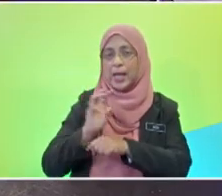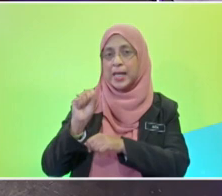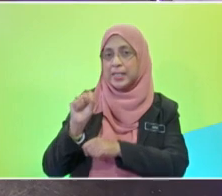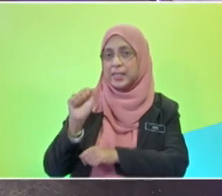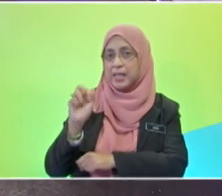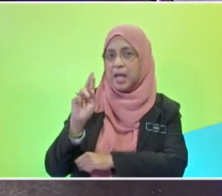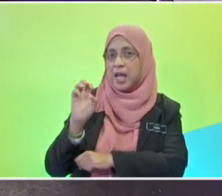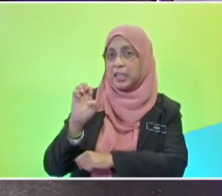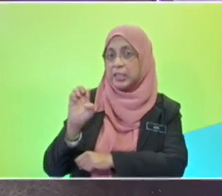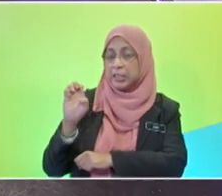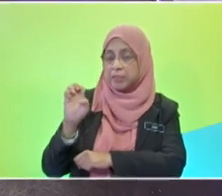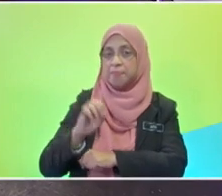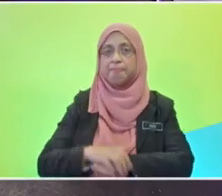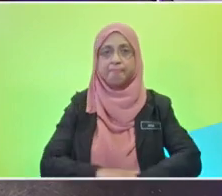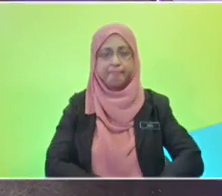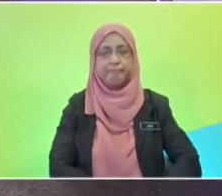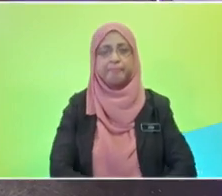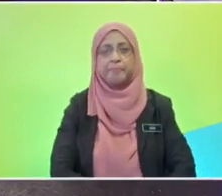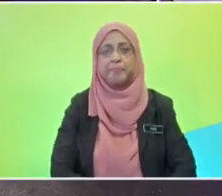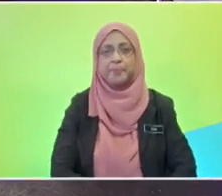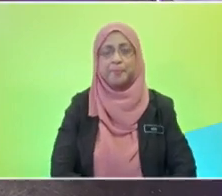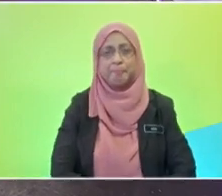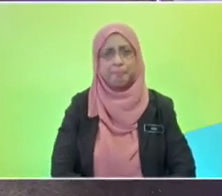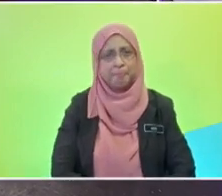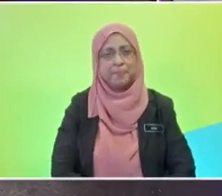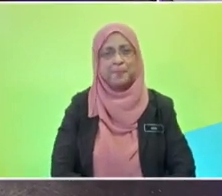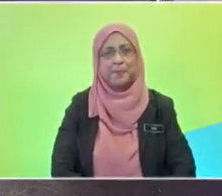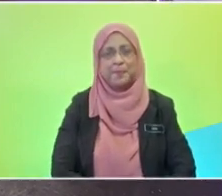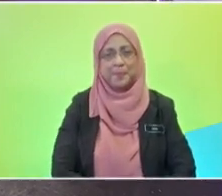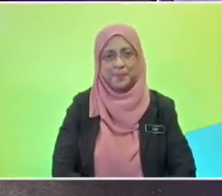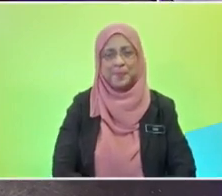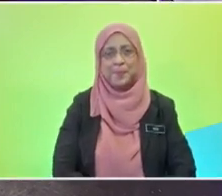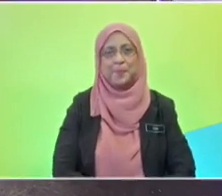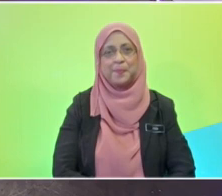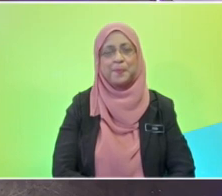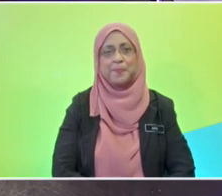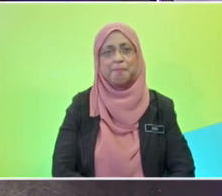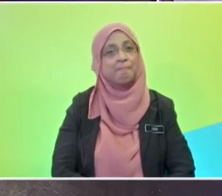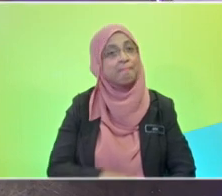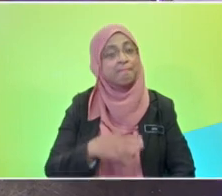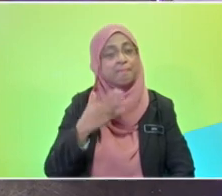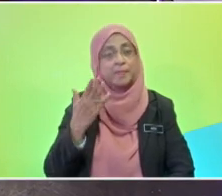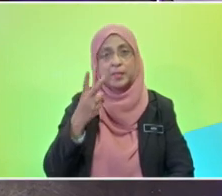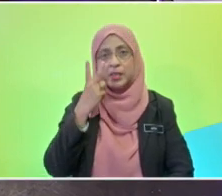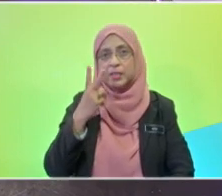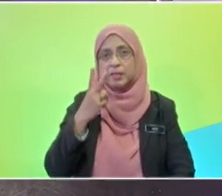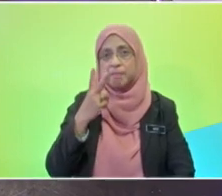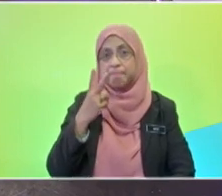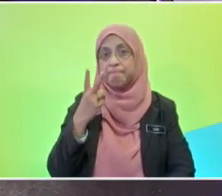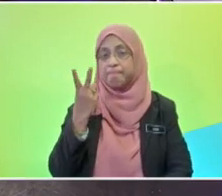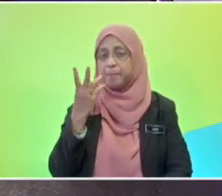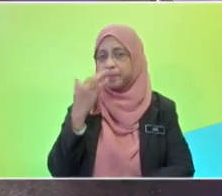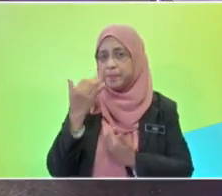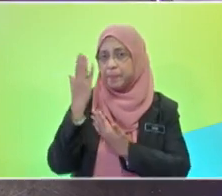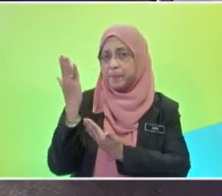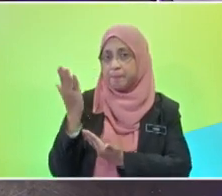Okay. Now, Chris. Yep. Since you have heard the story just now. Yes. Okay, can you see the board in front beside